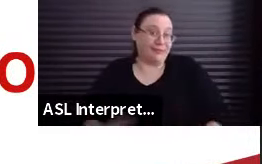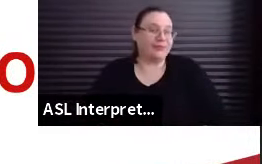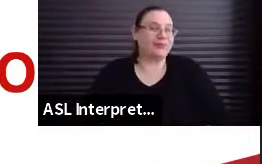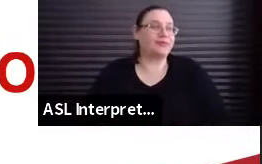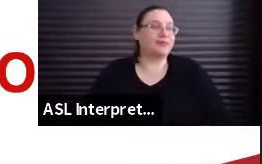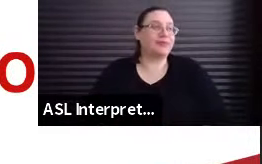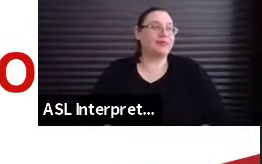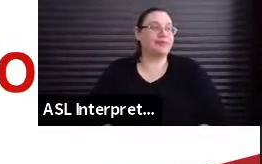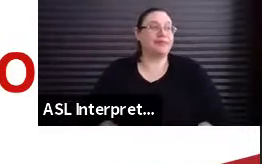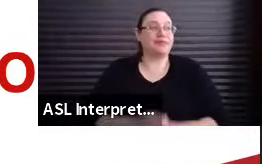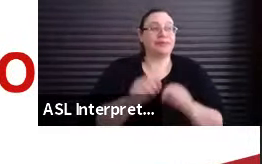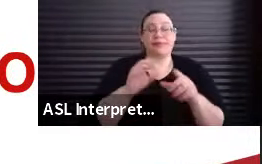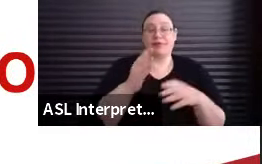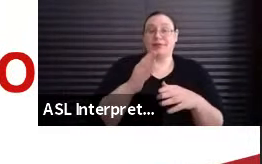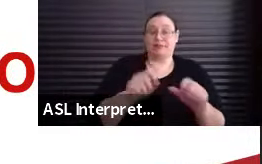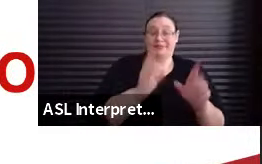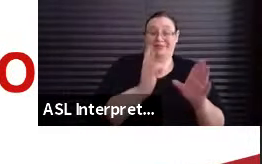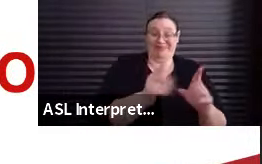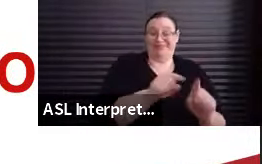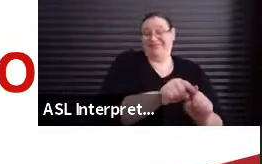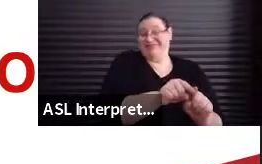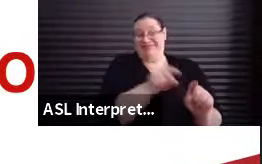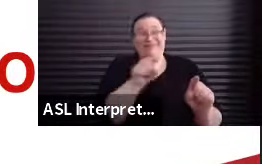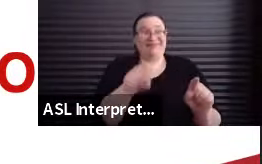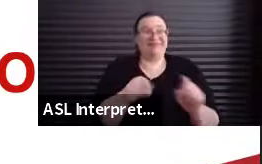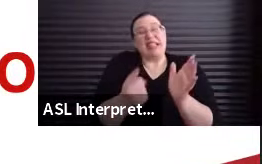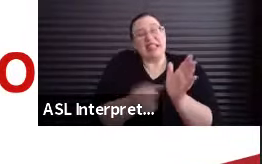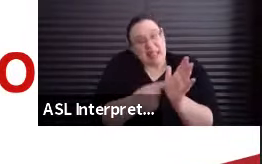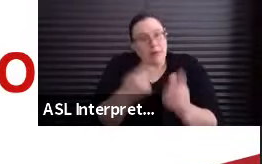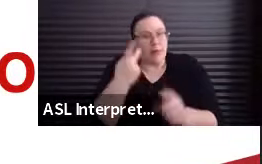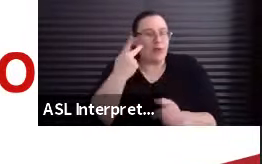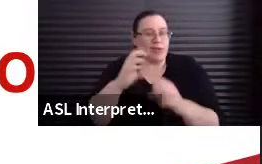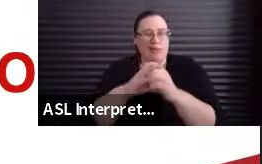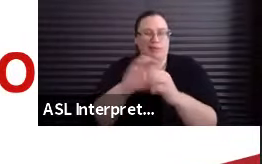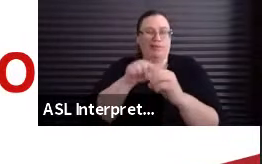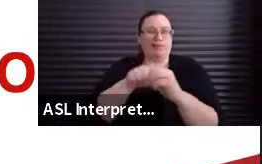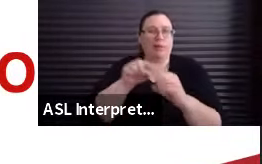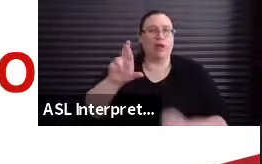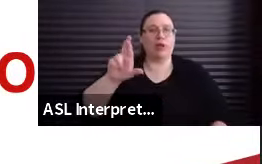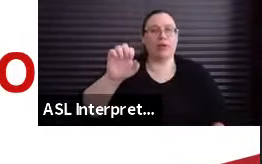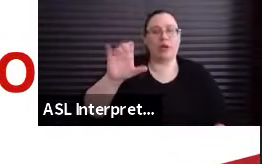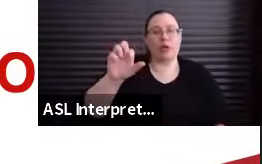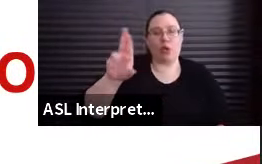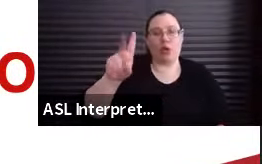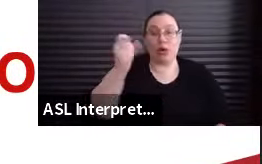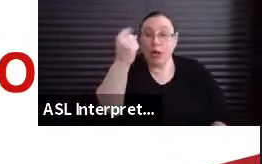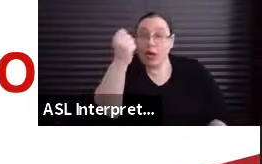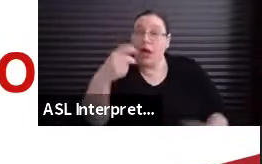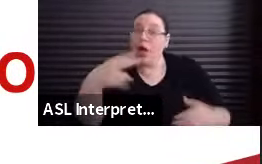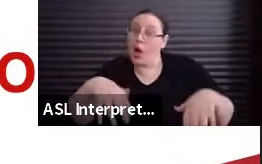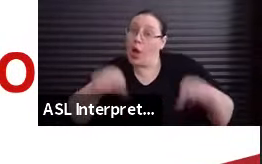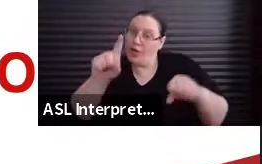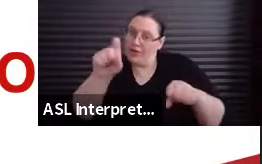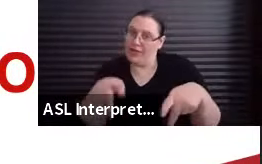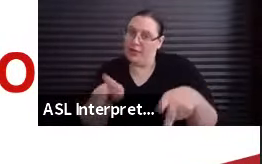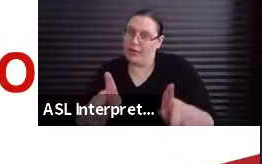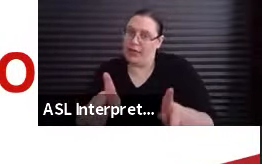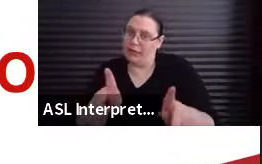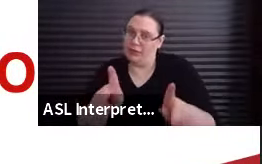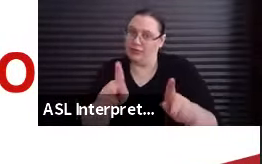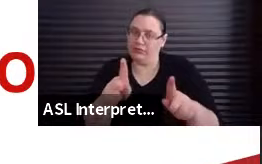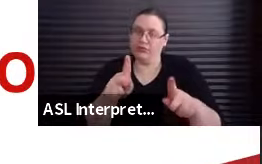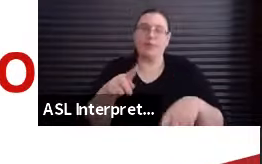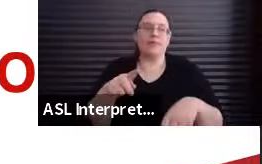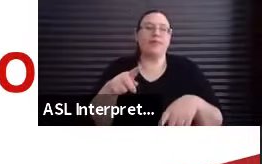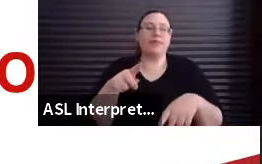Next to screen sharing or share screen, sometimes there's a record button. Again, the host would have to enable this. And